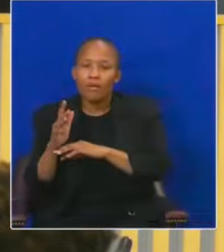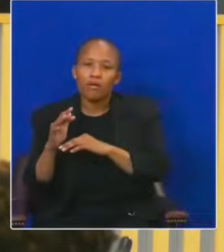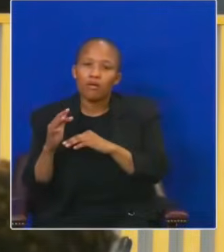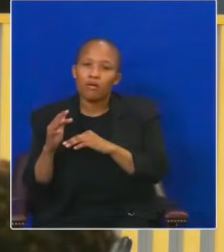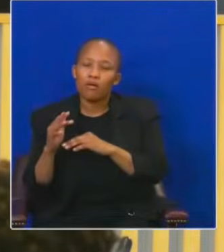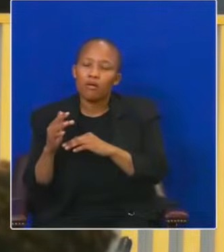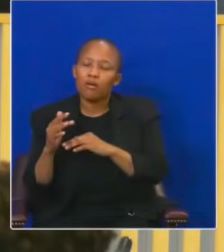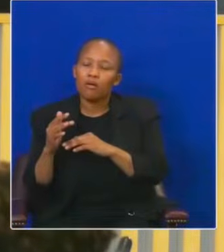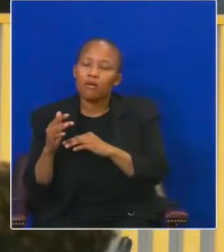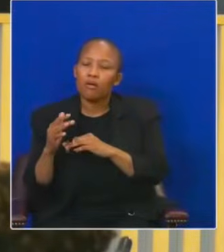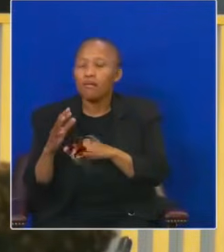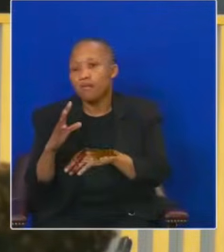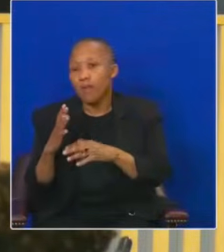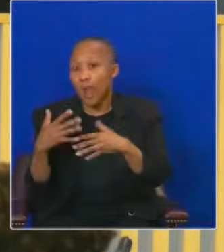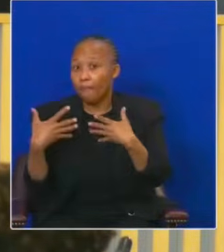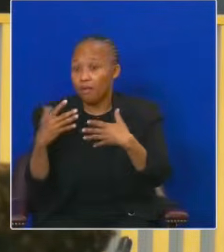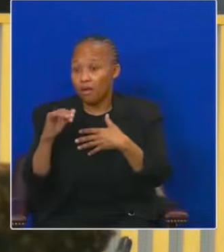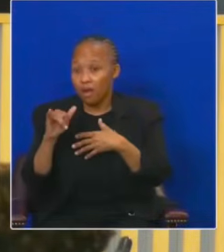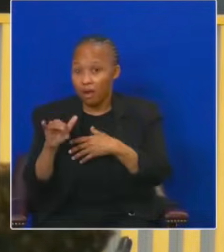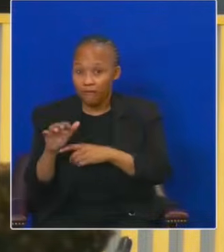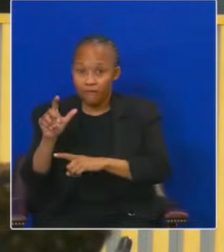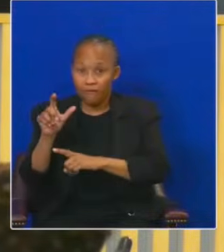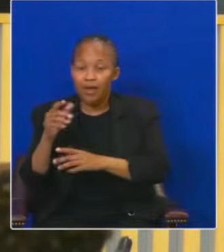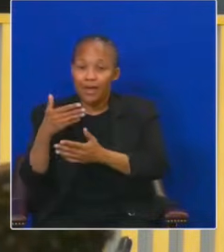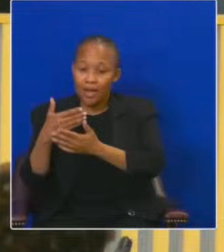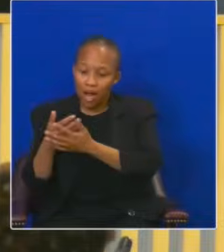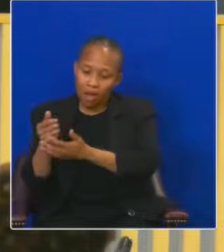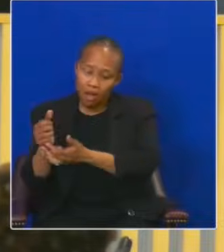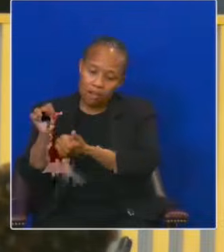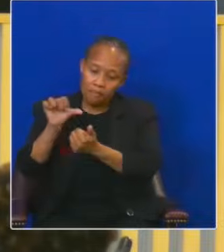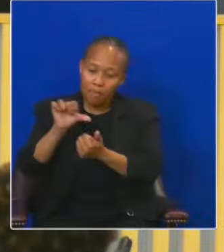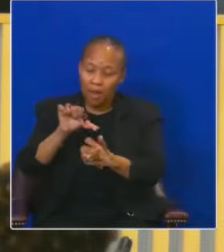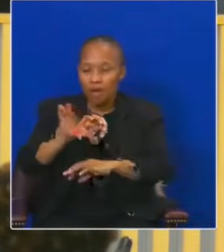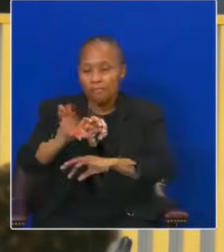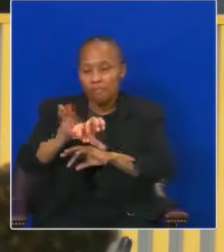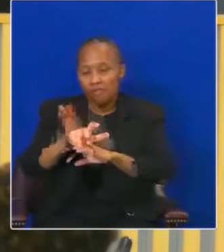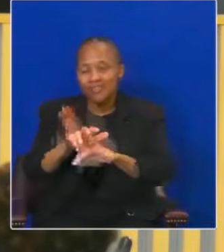of December 2024, which was the following day.